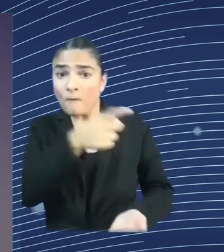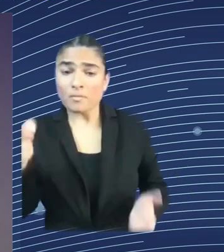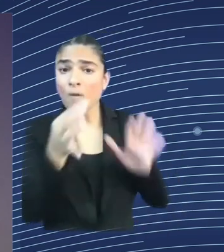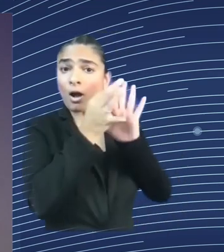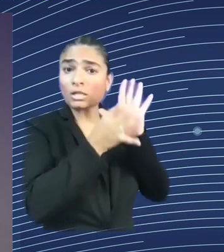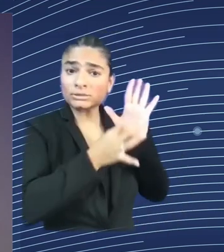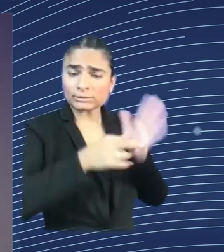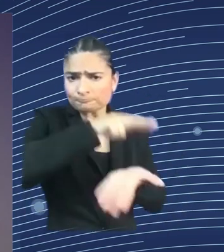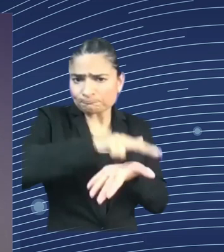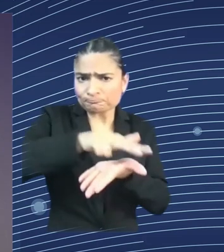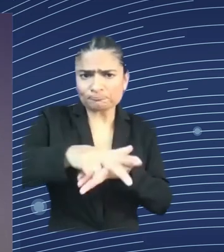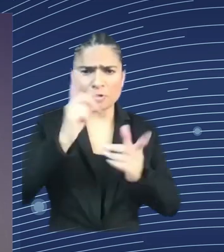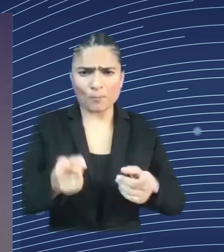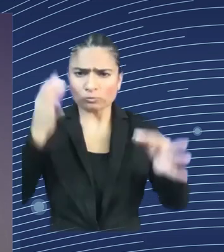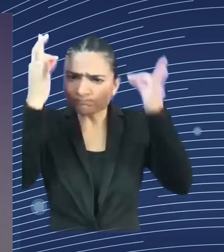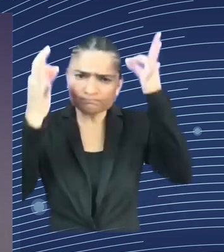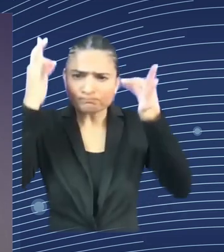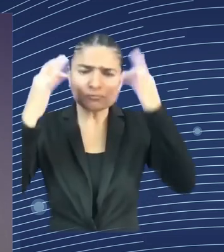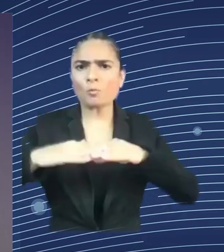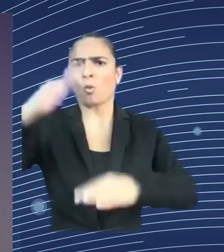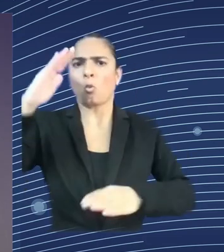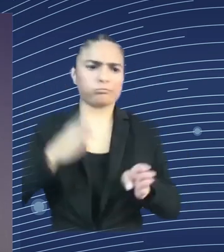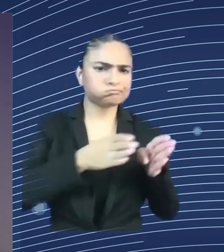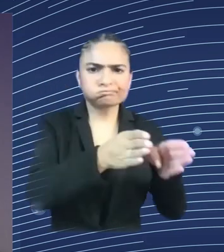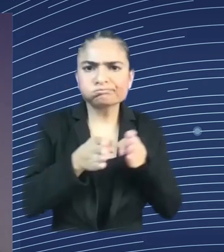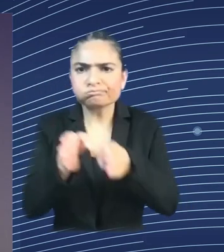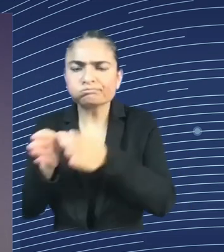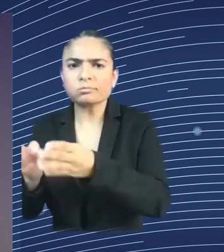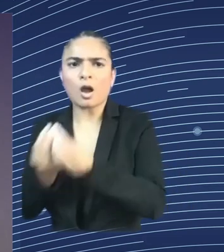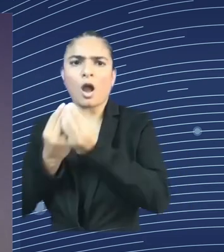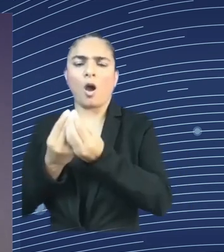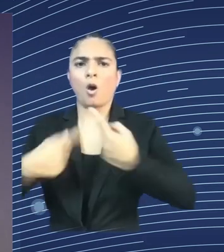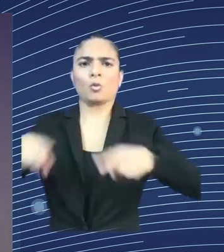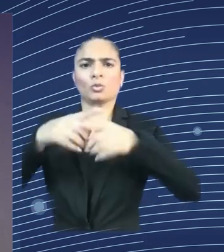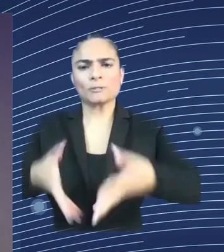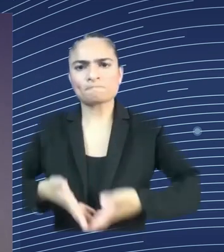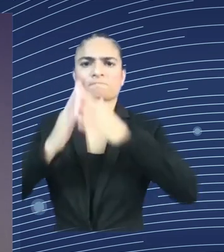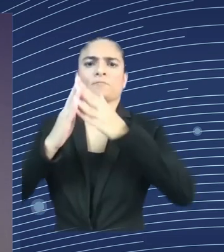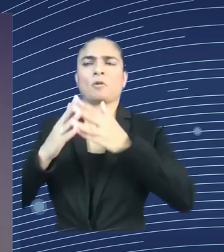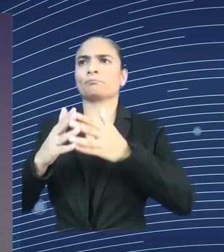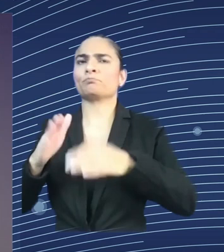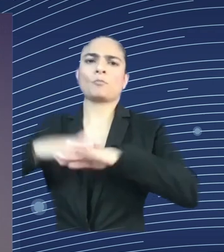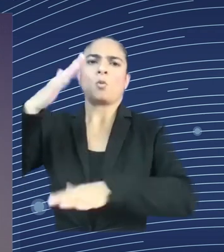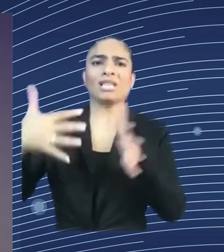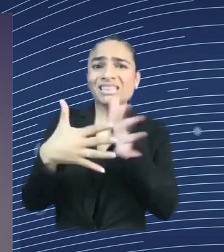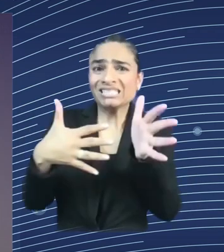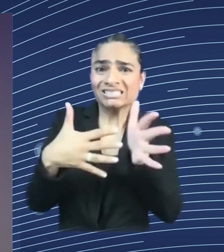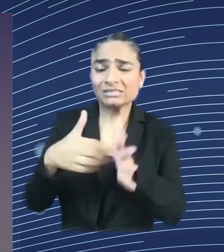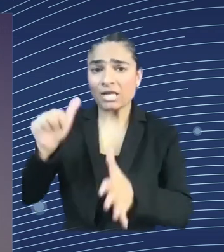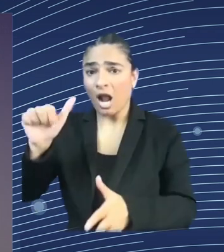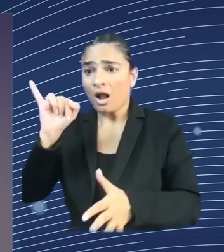to create possibilities to test AI in a secure area without